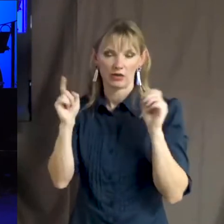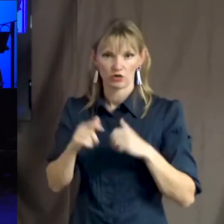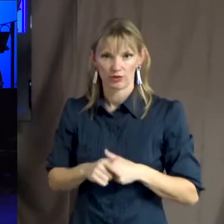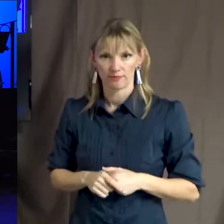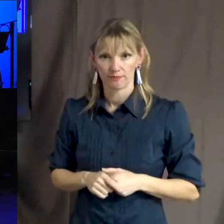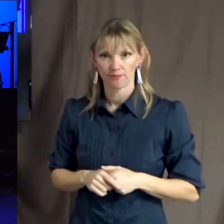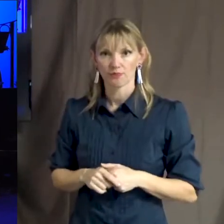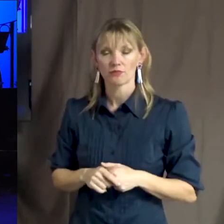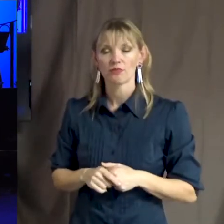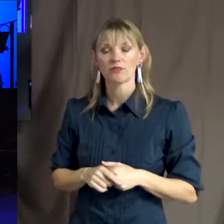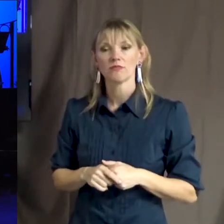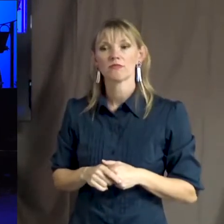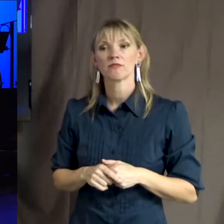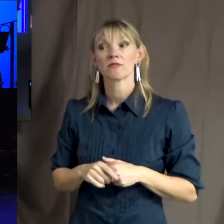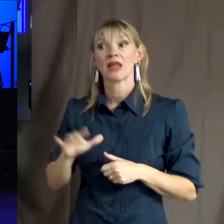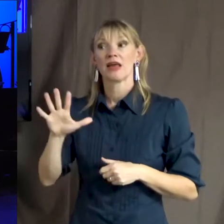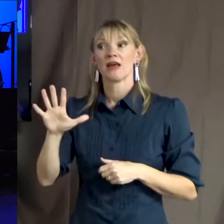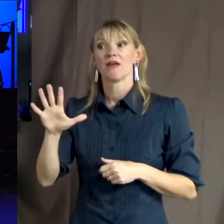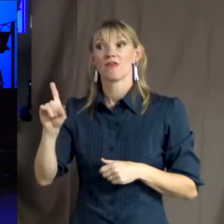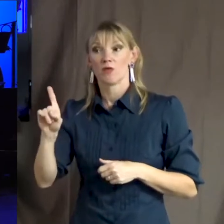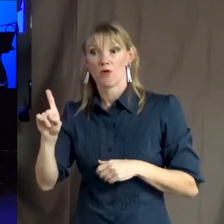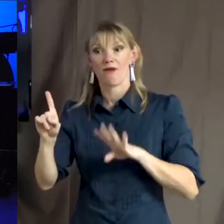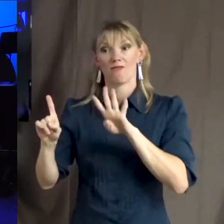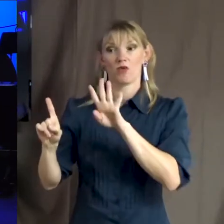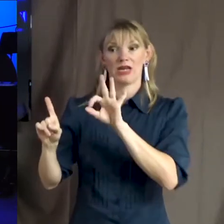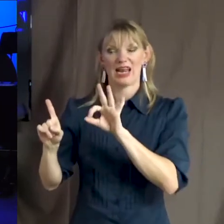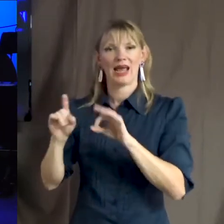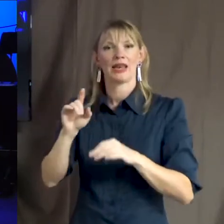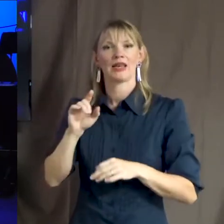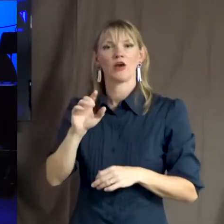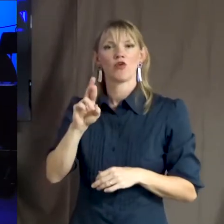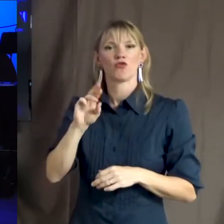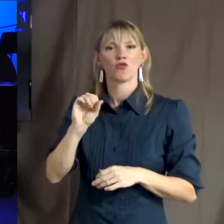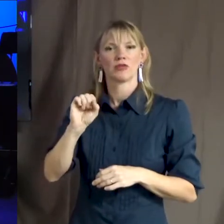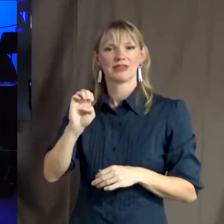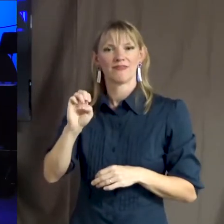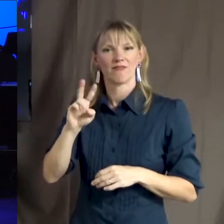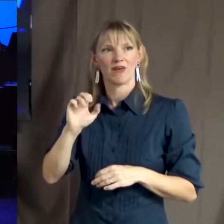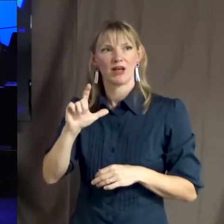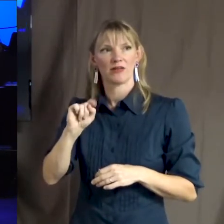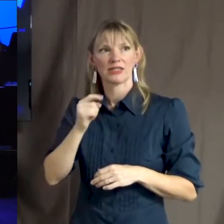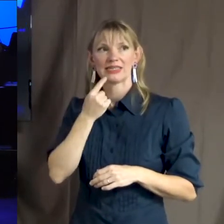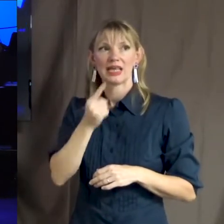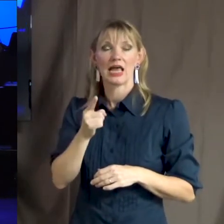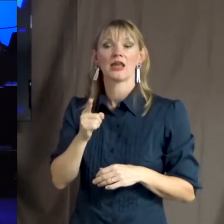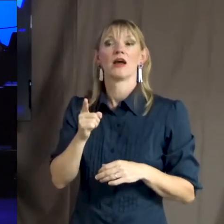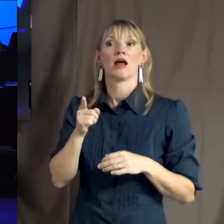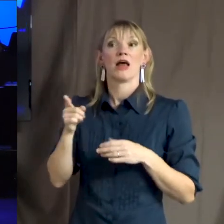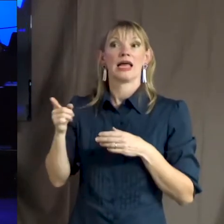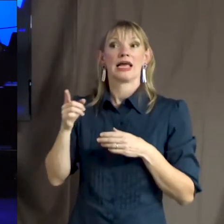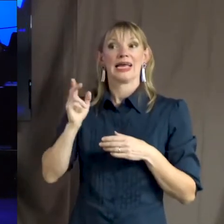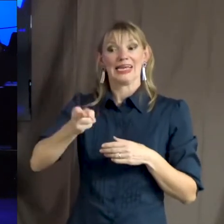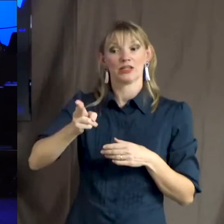Of this 51-49, Eleanor Roosevelt once said, "The course of history is directed by the choices we make,